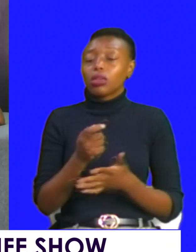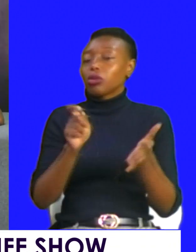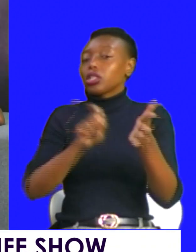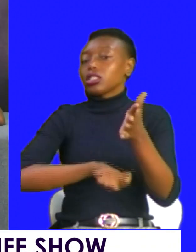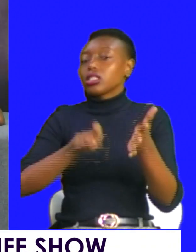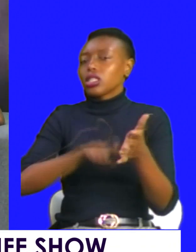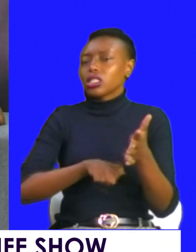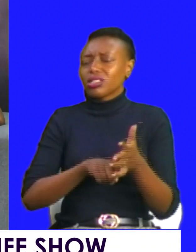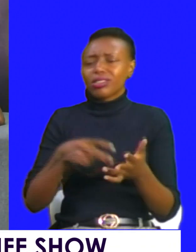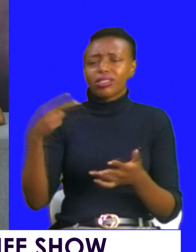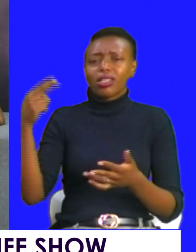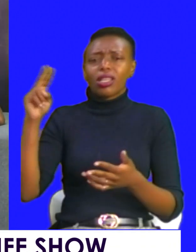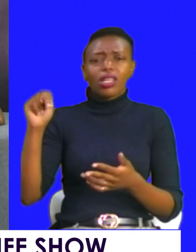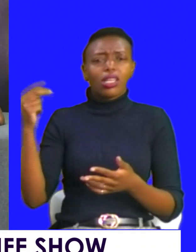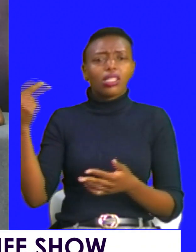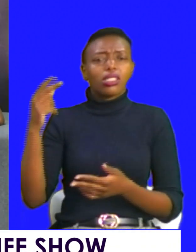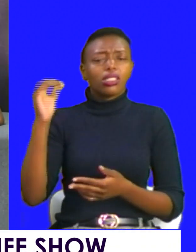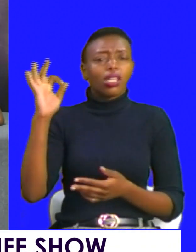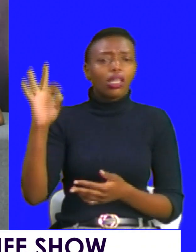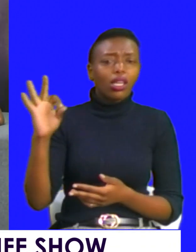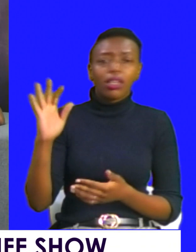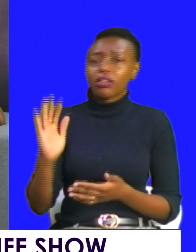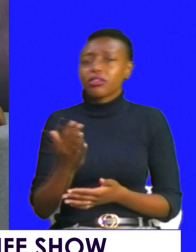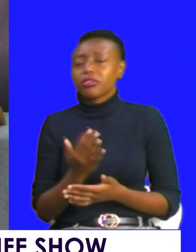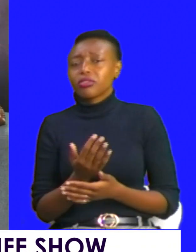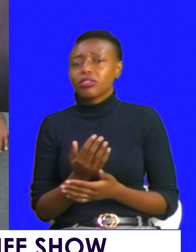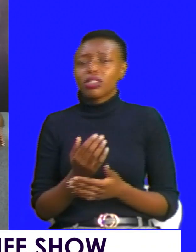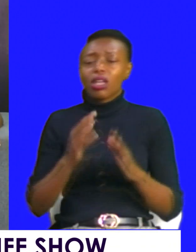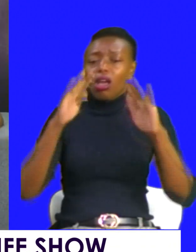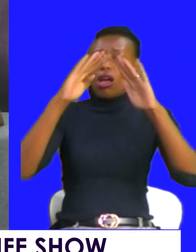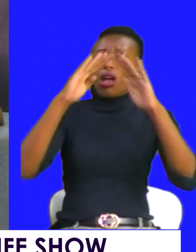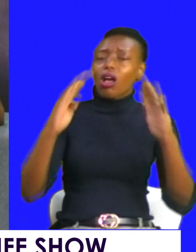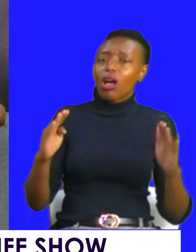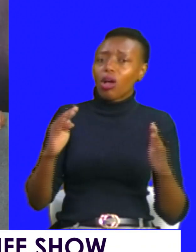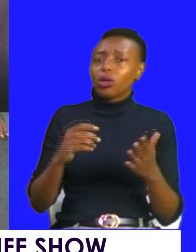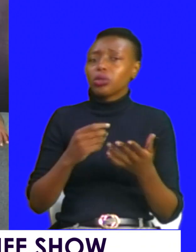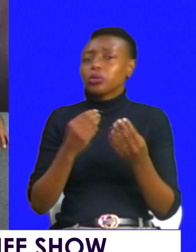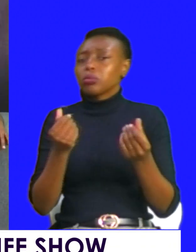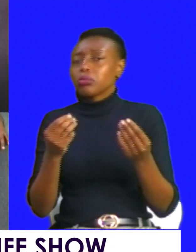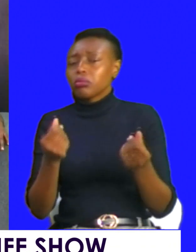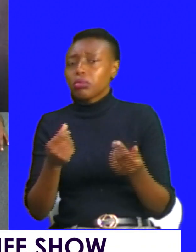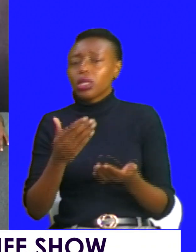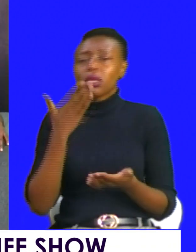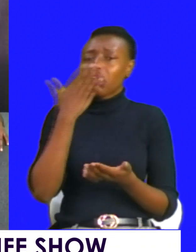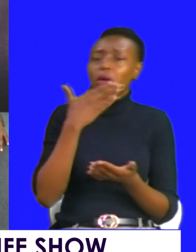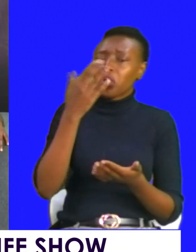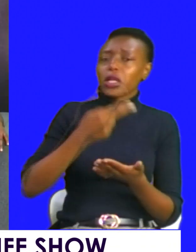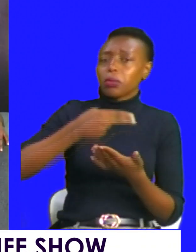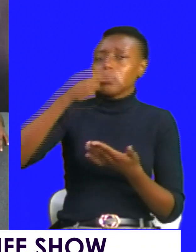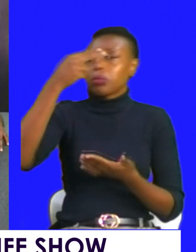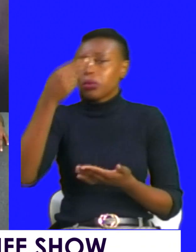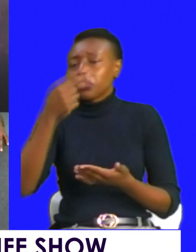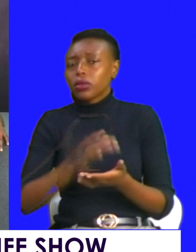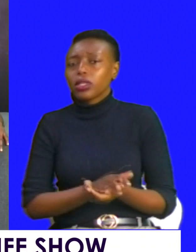is NHIF, there is, I don't know, the Housing fuel, levy. housing levy, Yes. fuel has gone up and all that. Right.